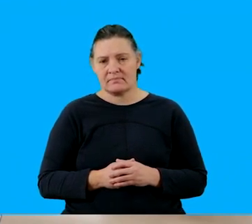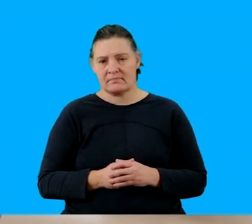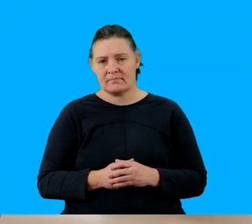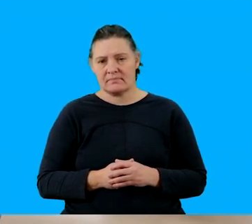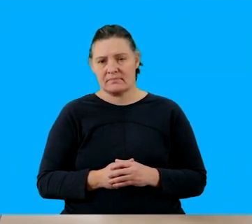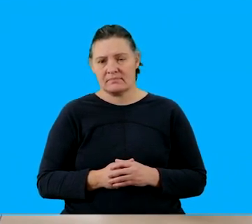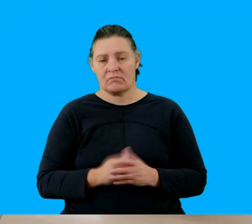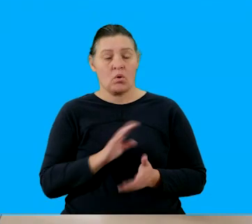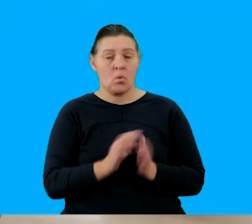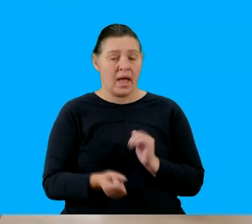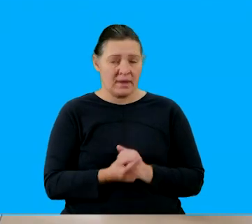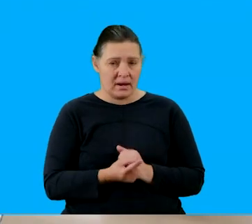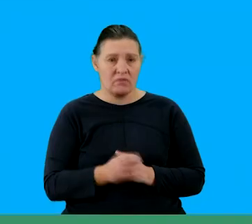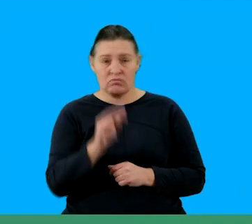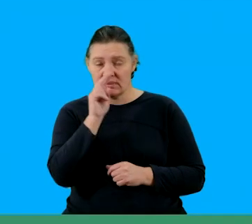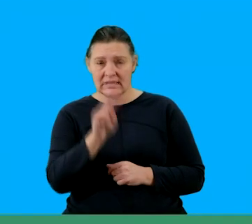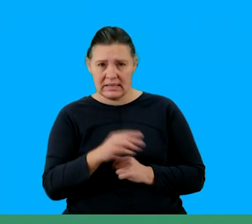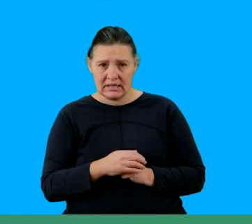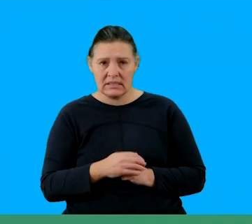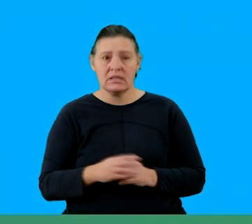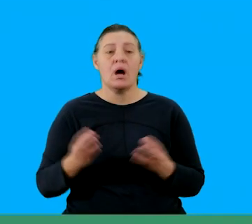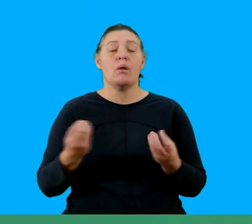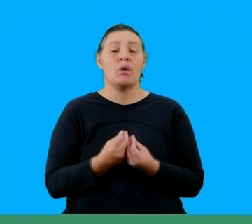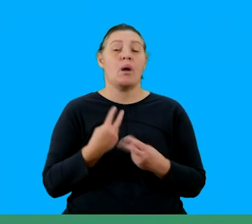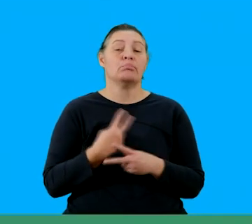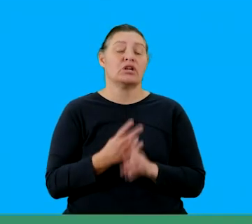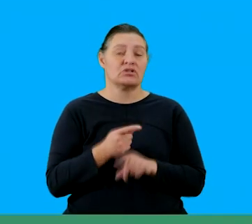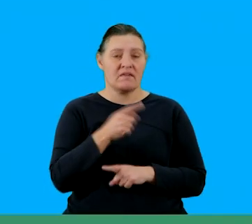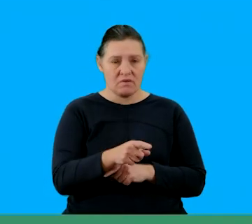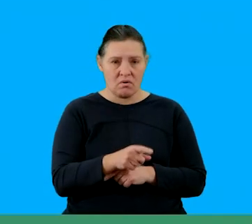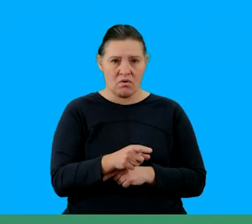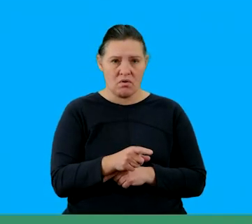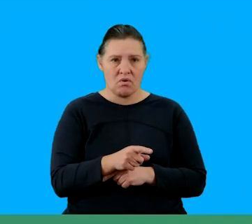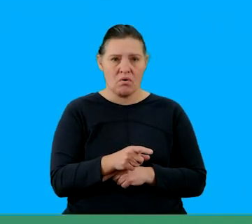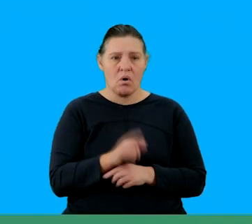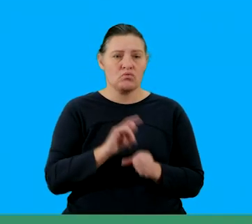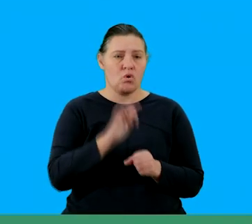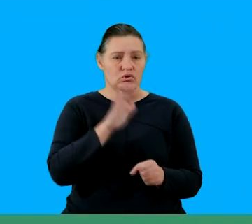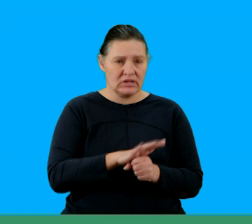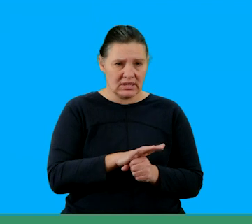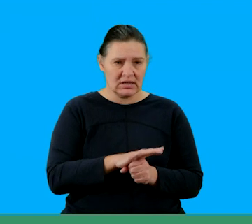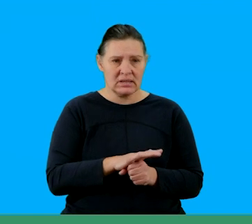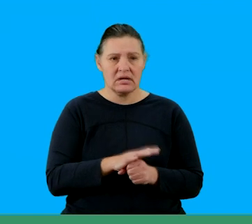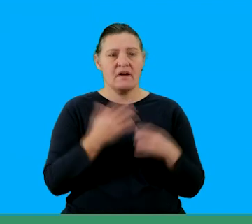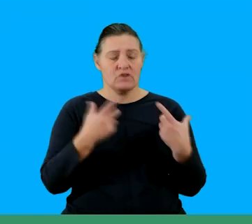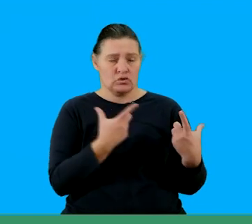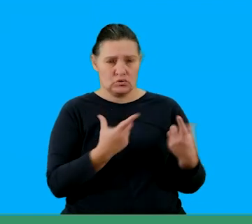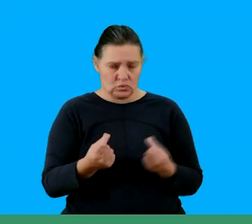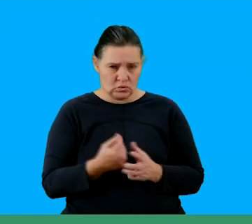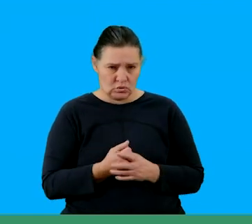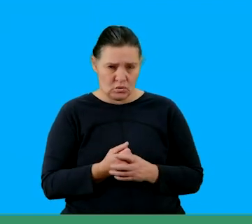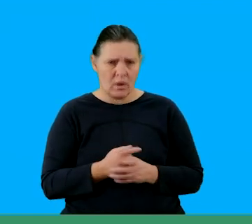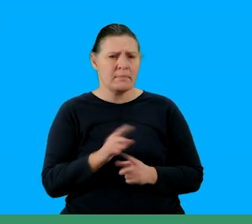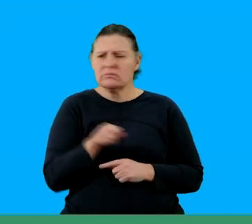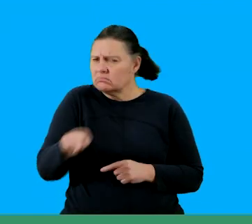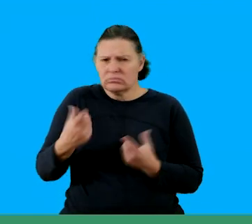Then this is what would happen. So as we can see, the production for the soft drinks is done already, but what